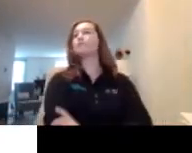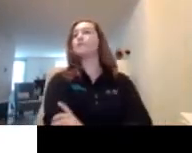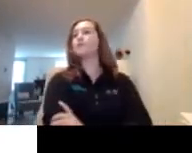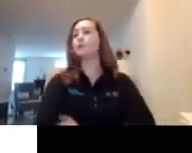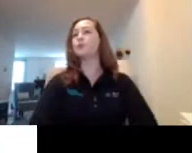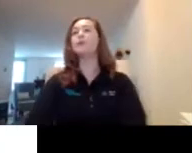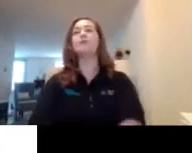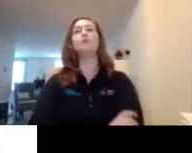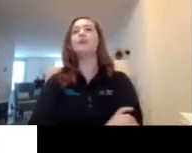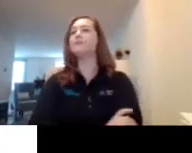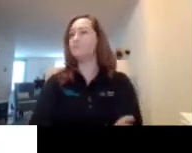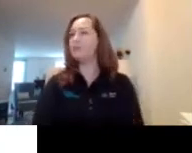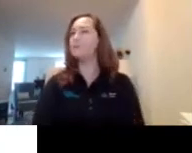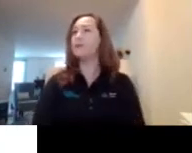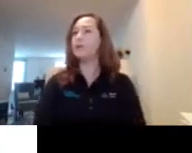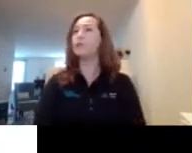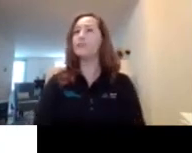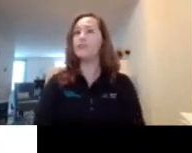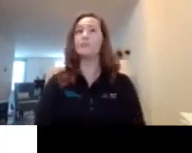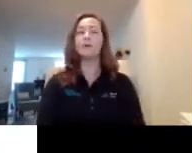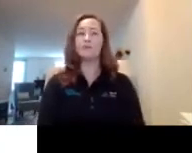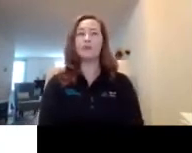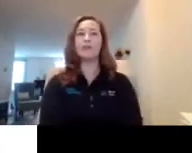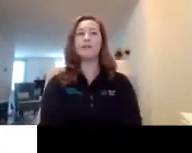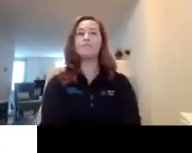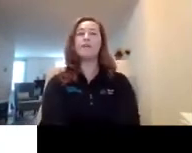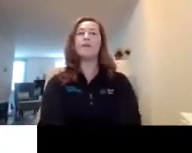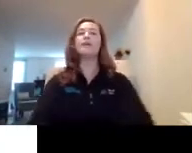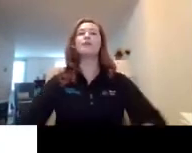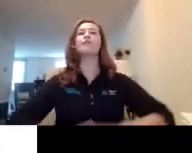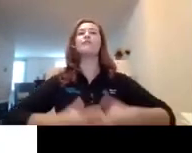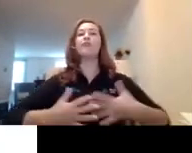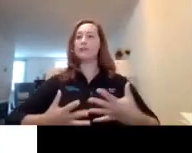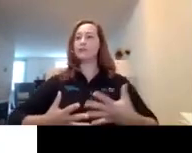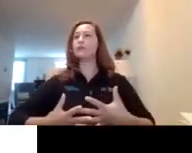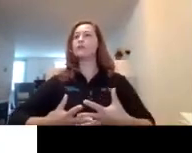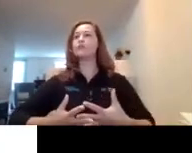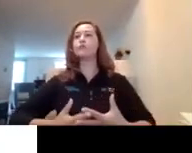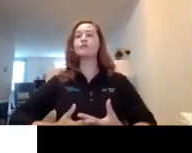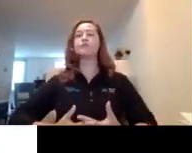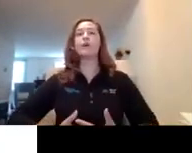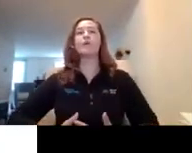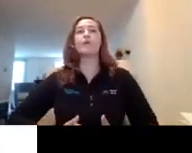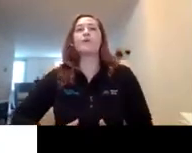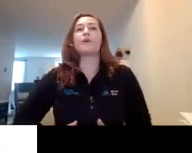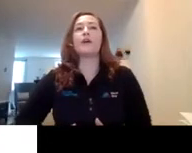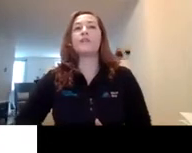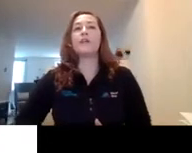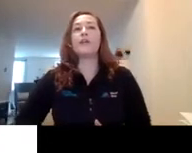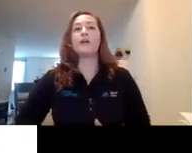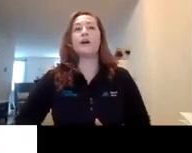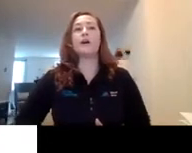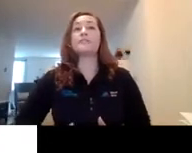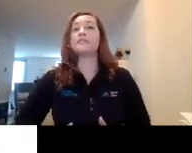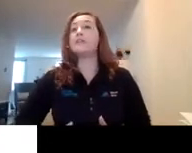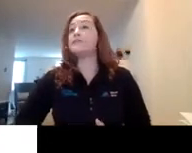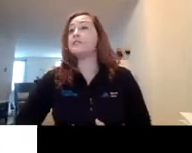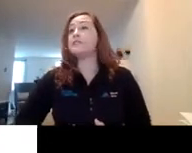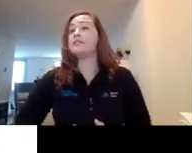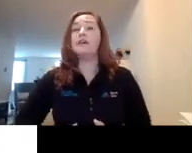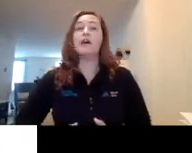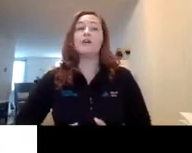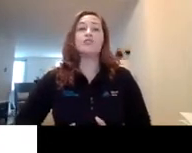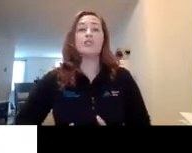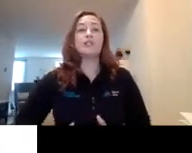show them to you, and you may be familiar with them already. The values that were chosen for our healthcare are